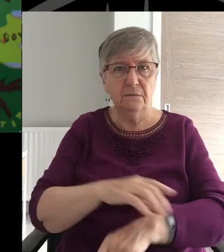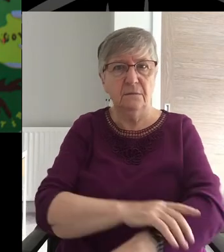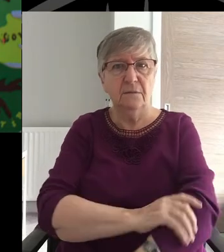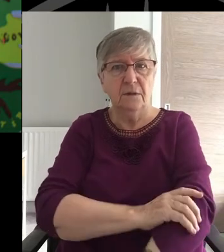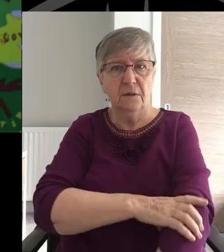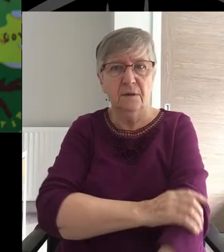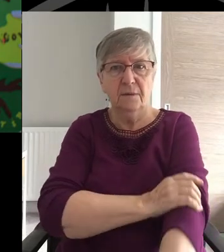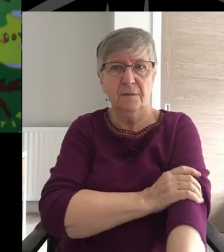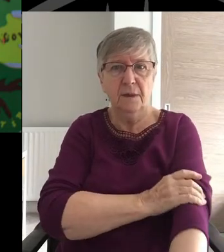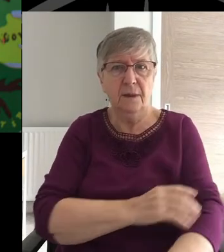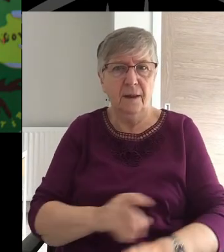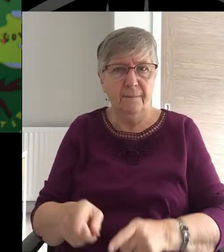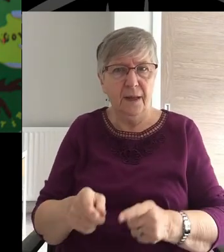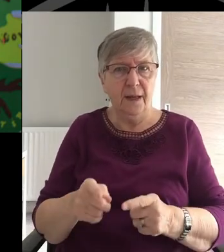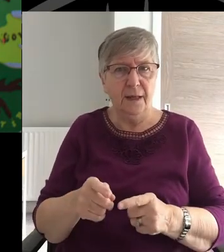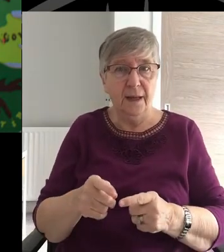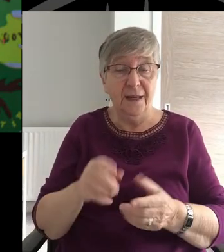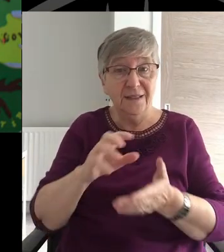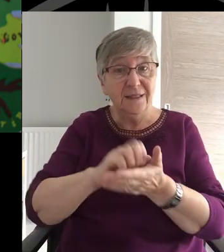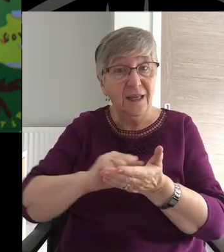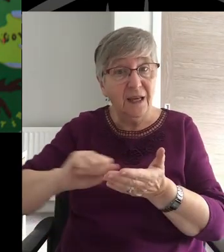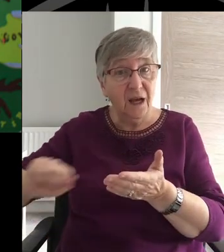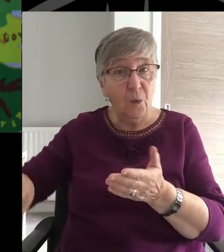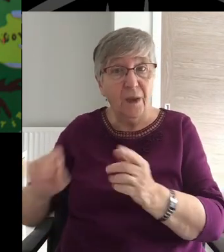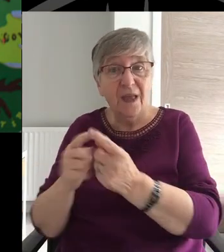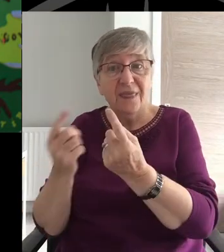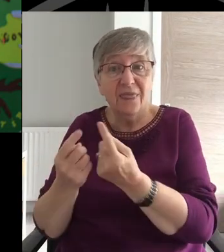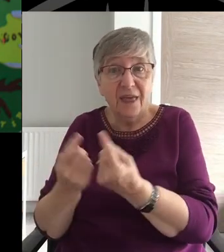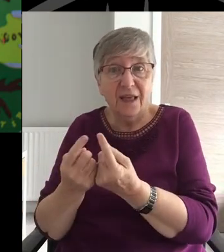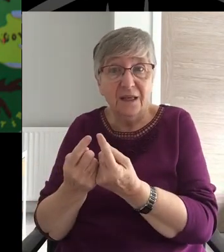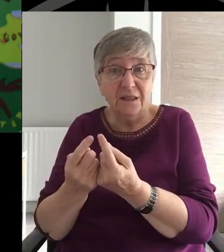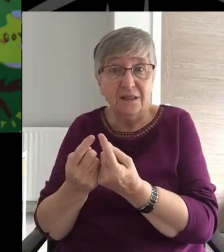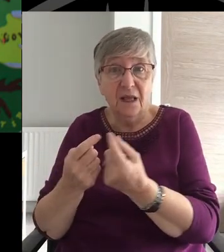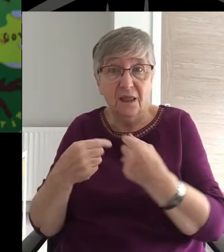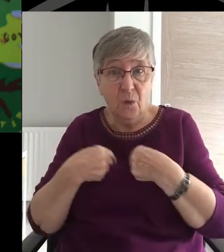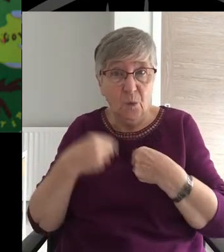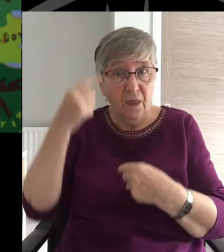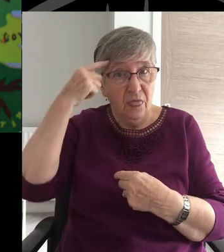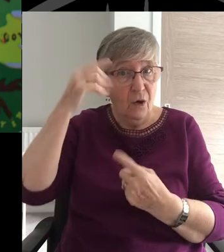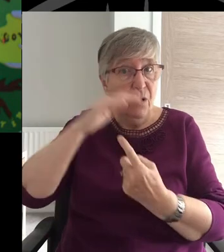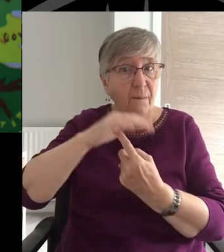But it's a removal of the props that we might